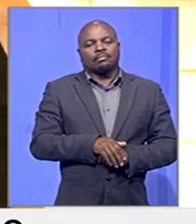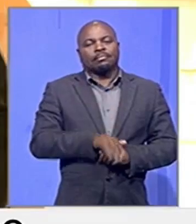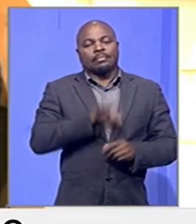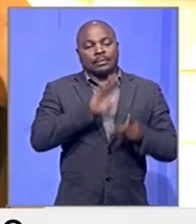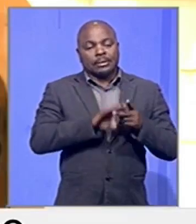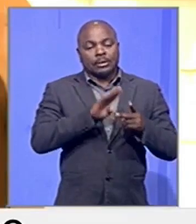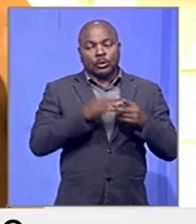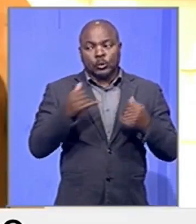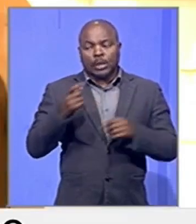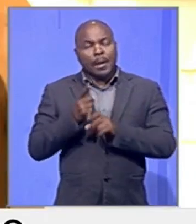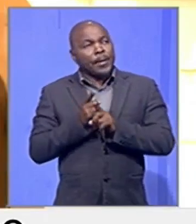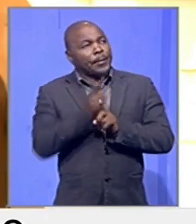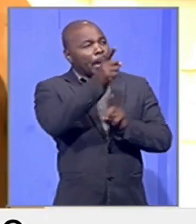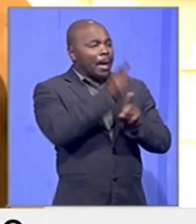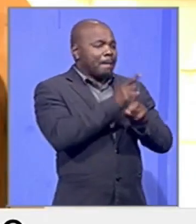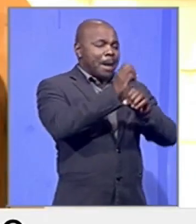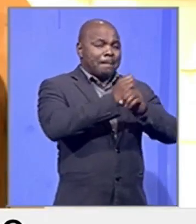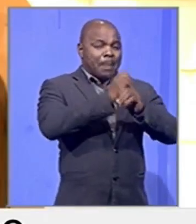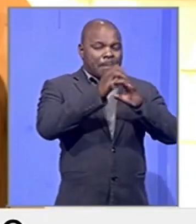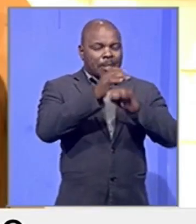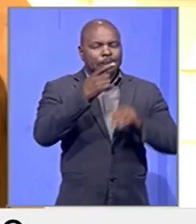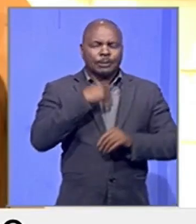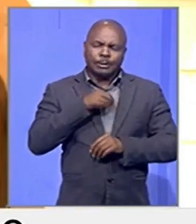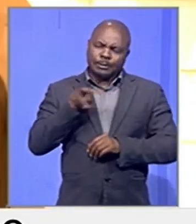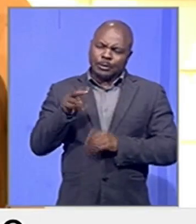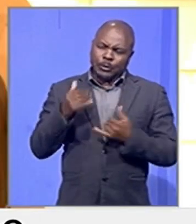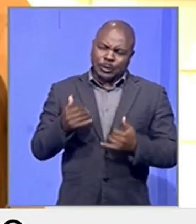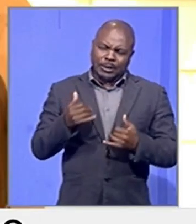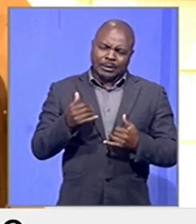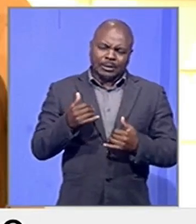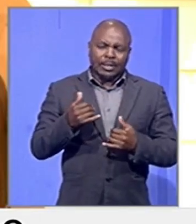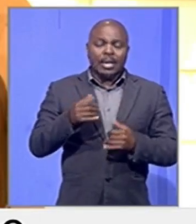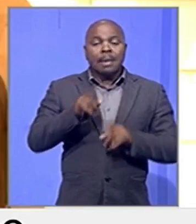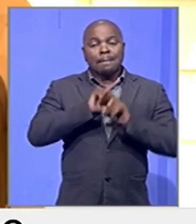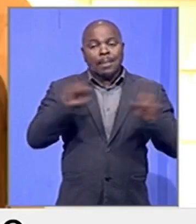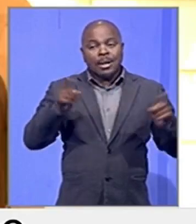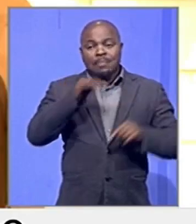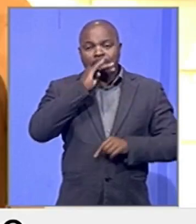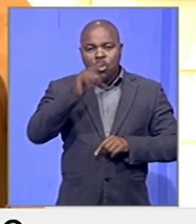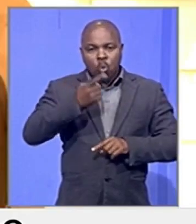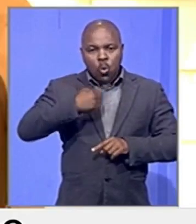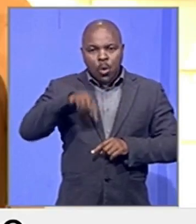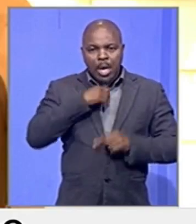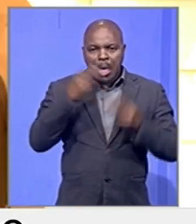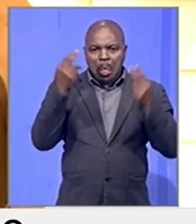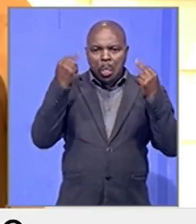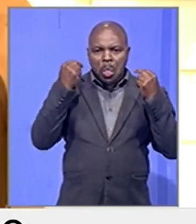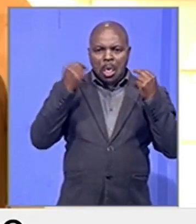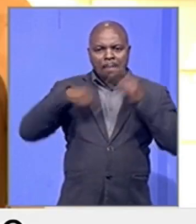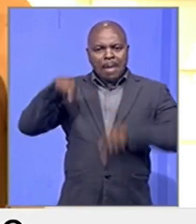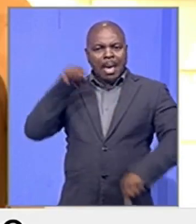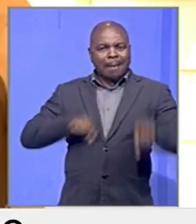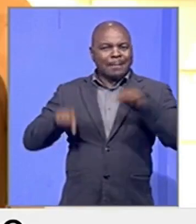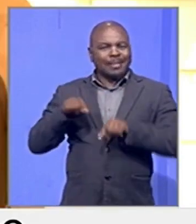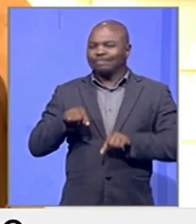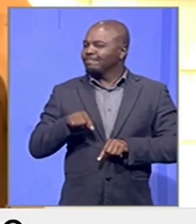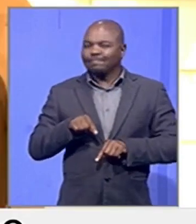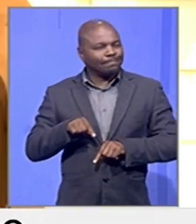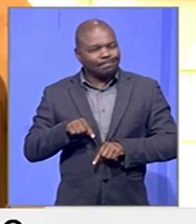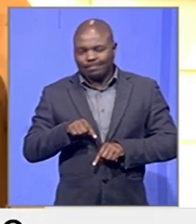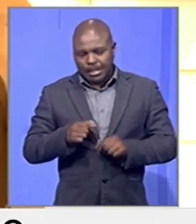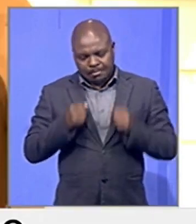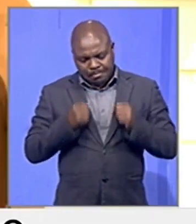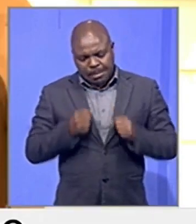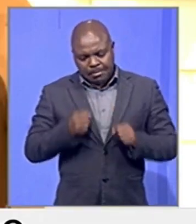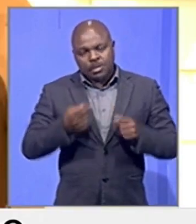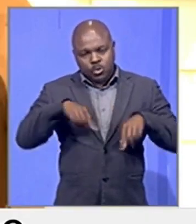today, in our view, does not deter us and has not stopped us